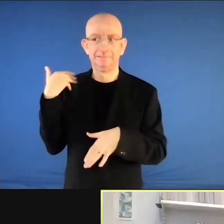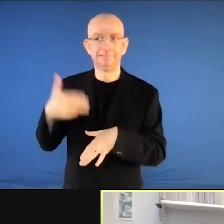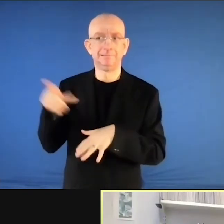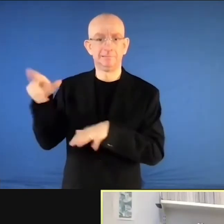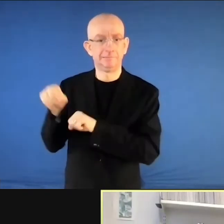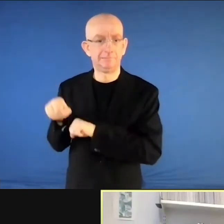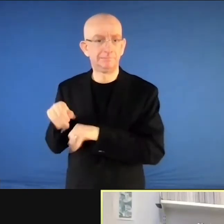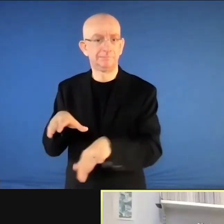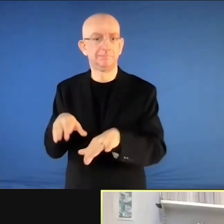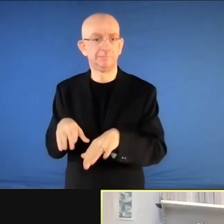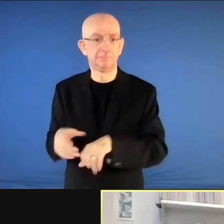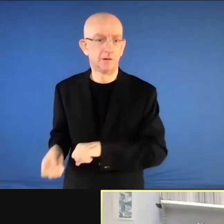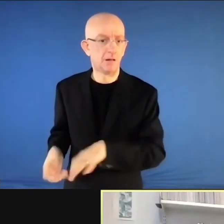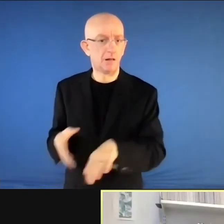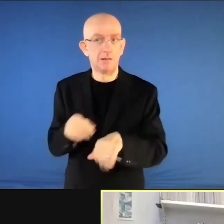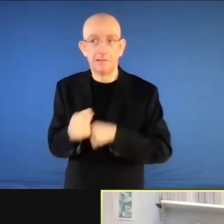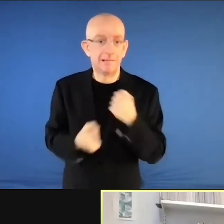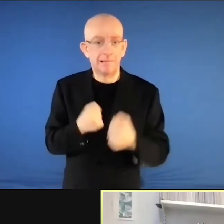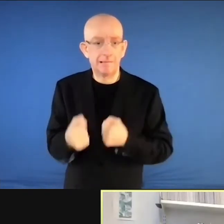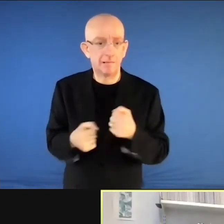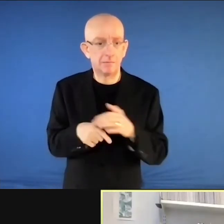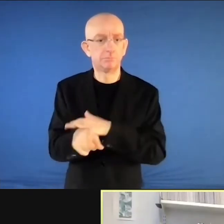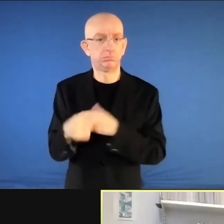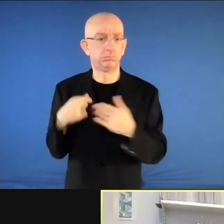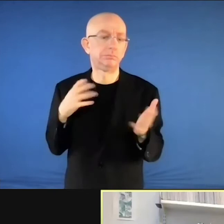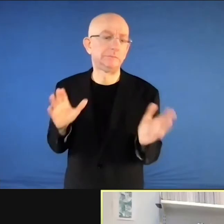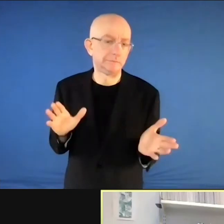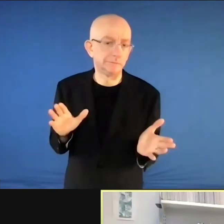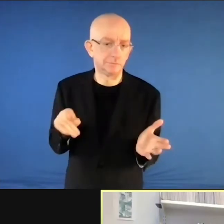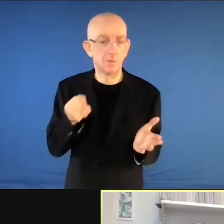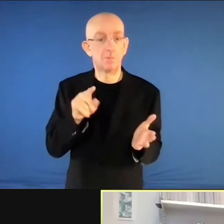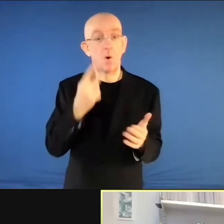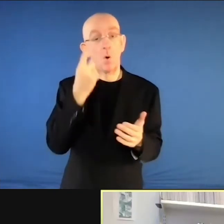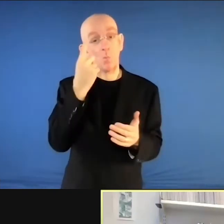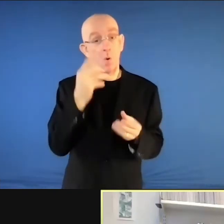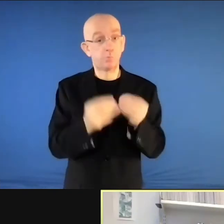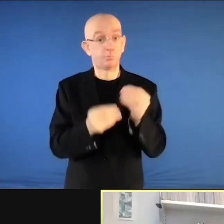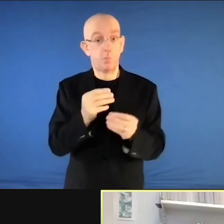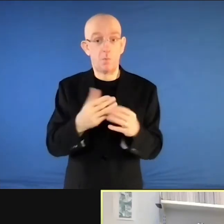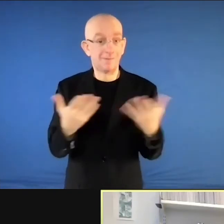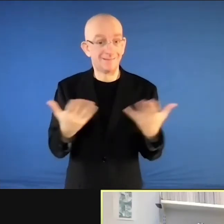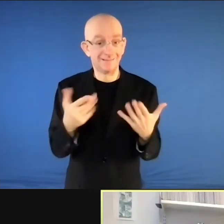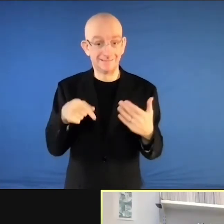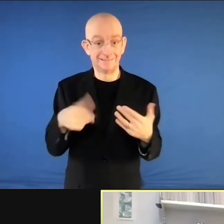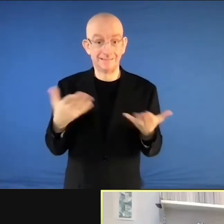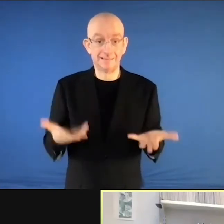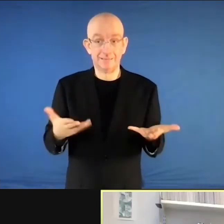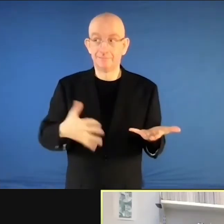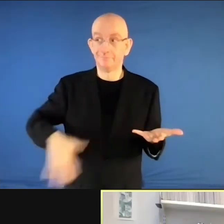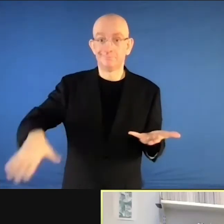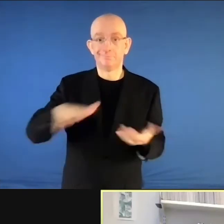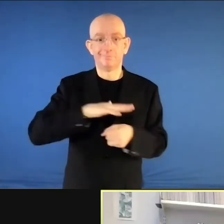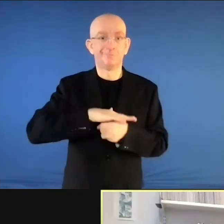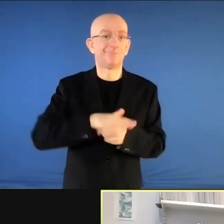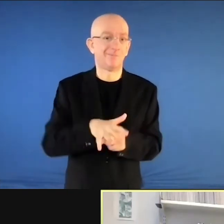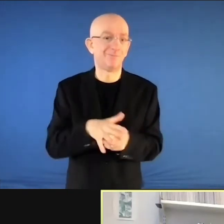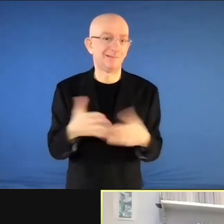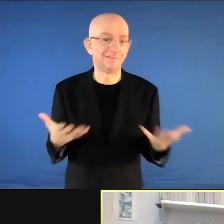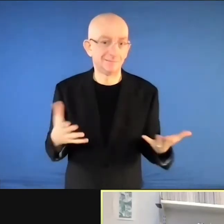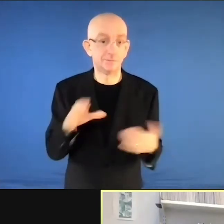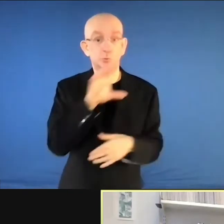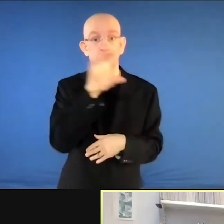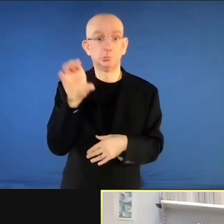made it so possible now to actually meet with people anywhere in the world at any time. And I do think, therefore,